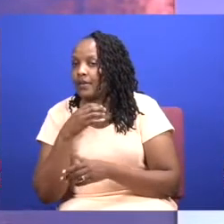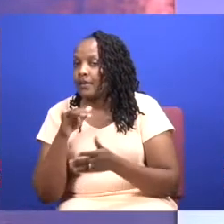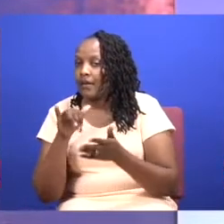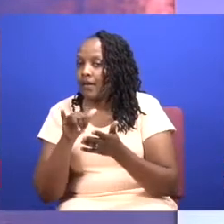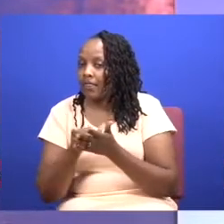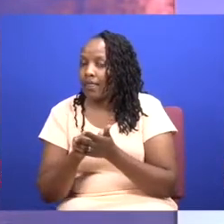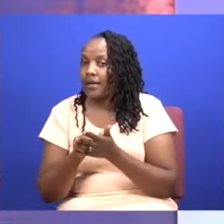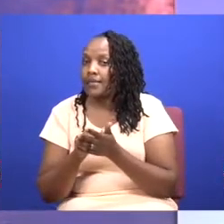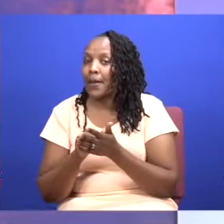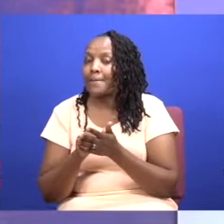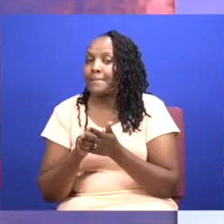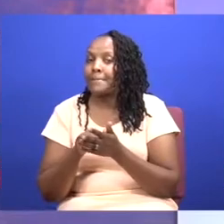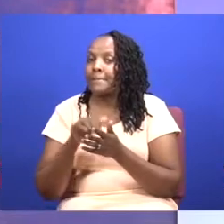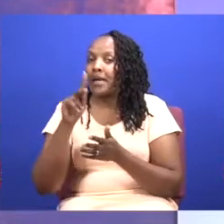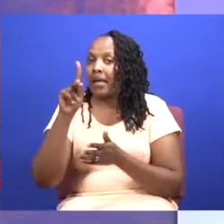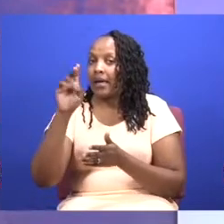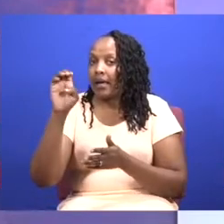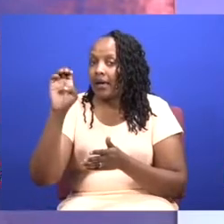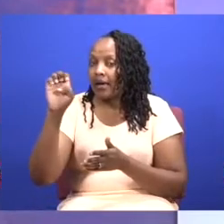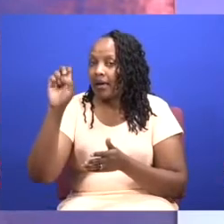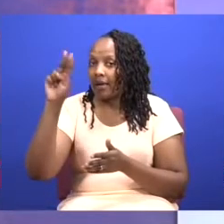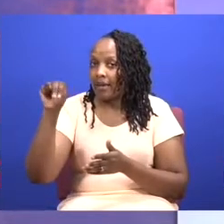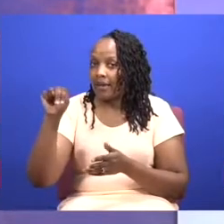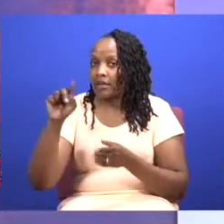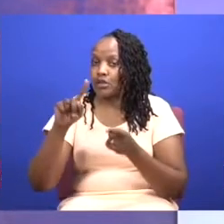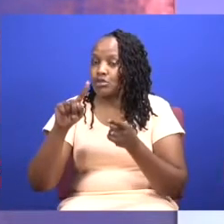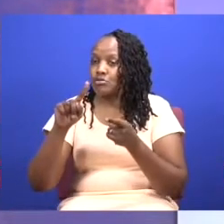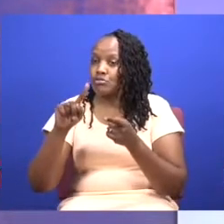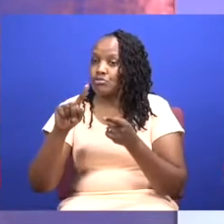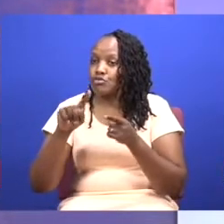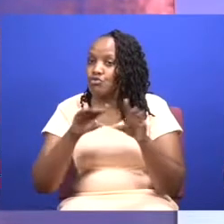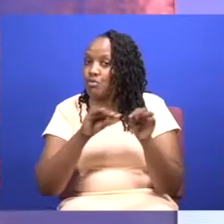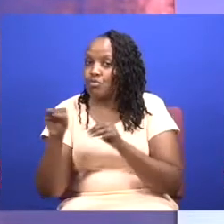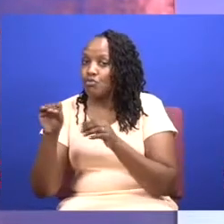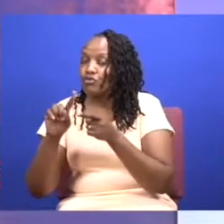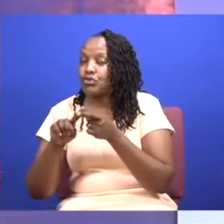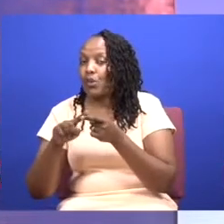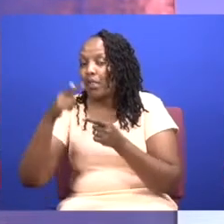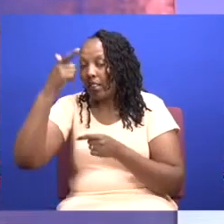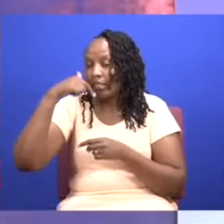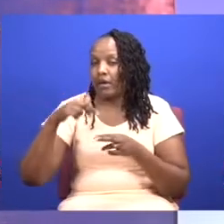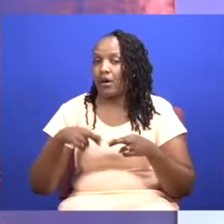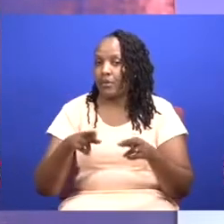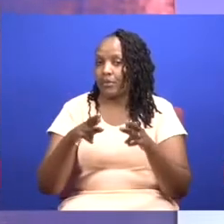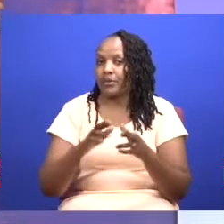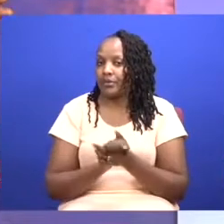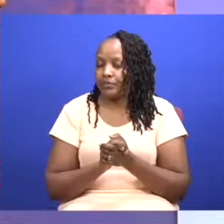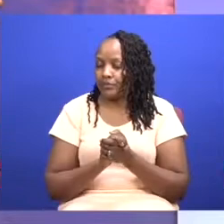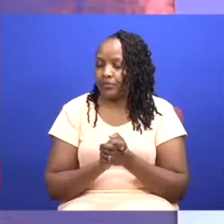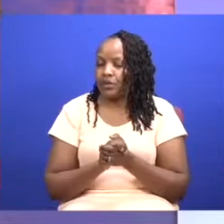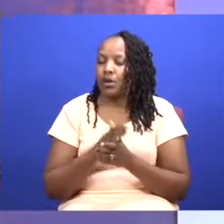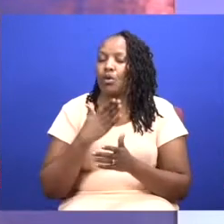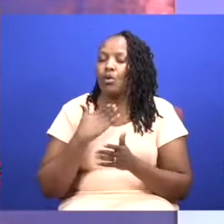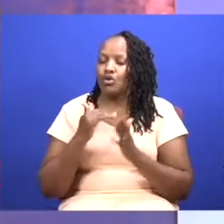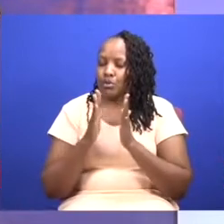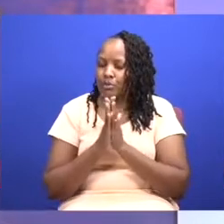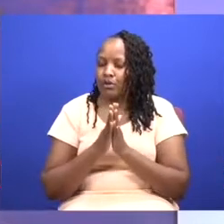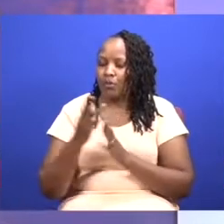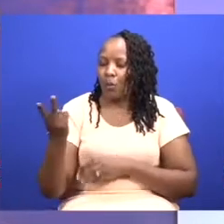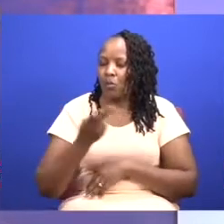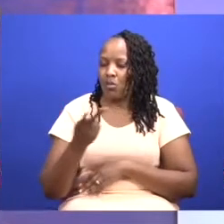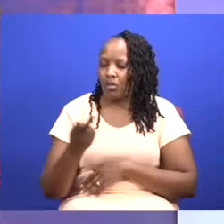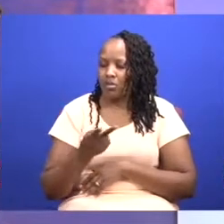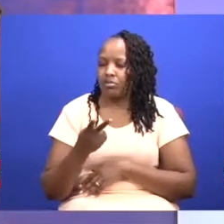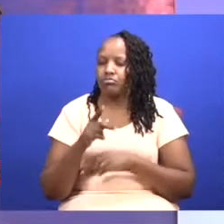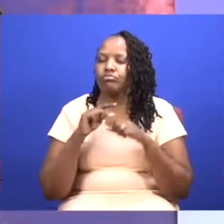and that Reverend Kennedy Kimiwe will move to Valley Road, move to Thika Road. Want to pray for them. Let's pray for this man. And